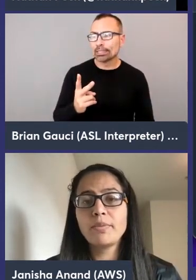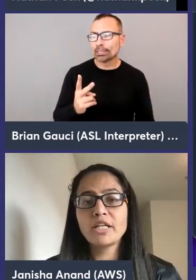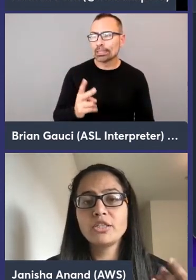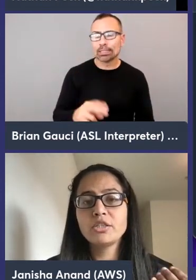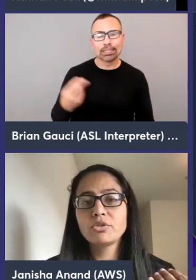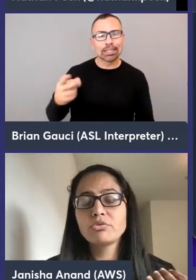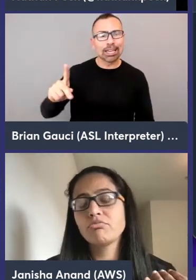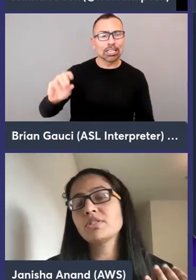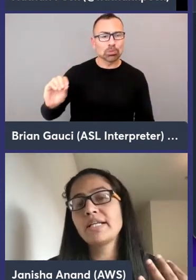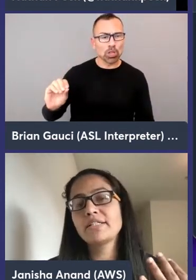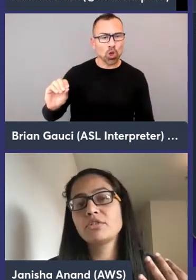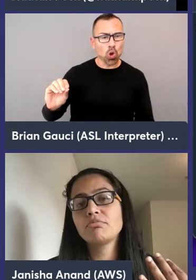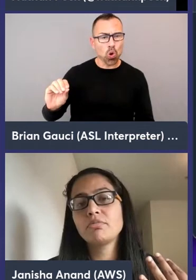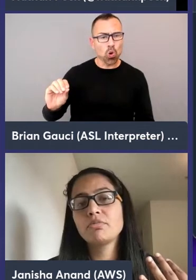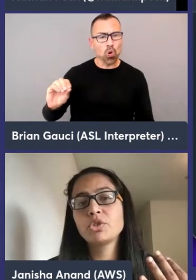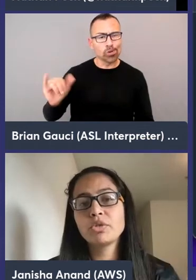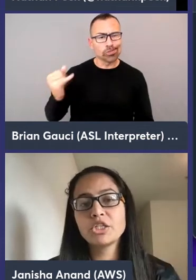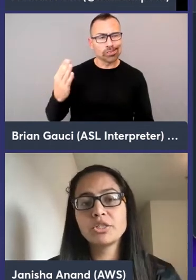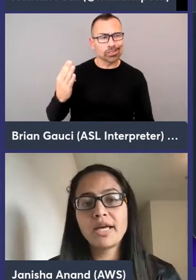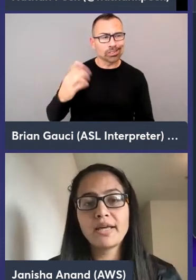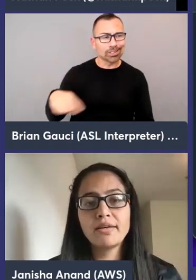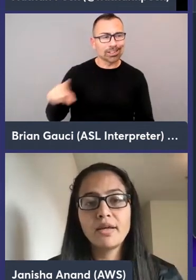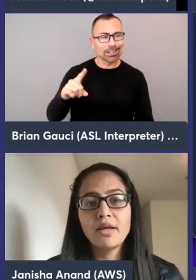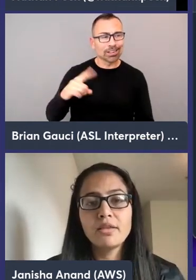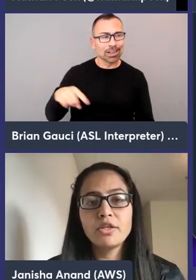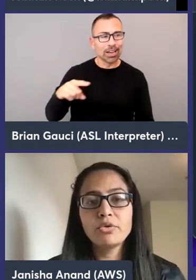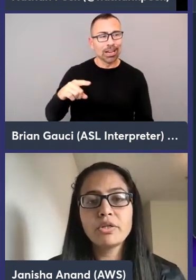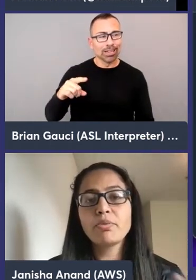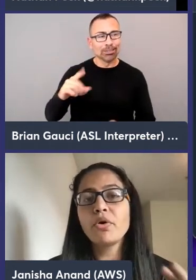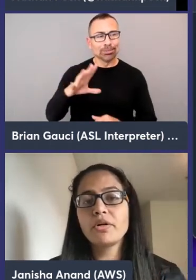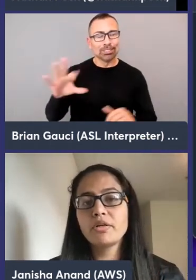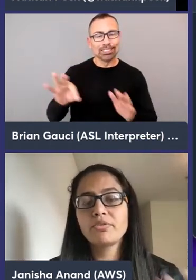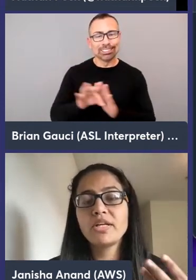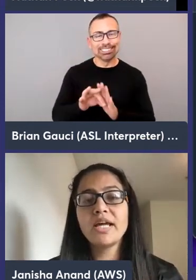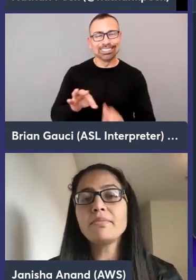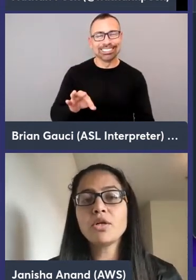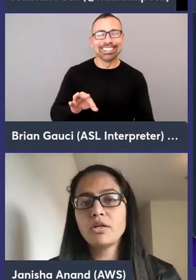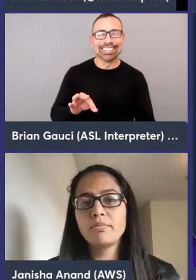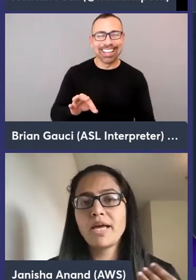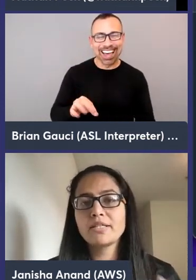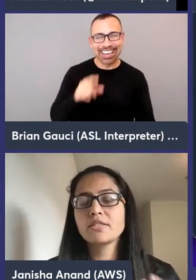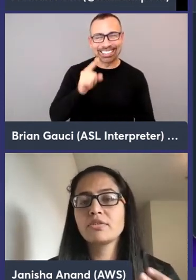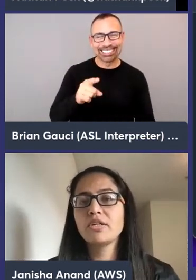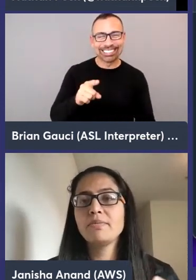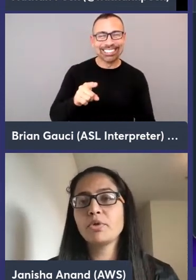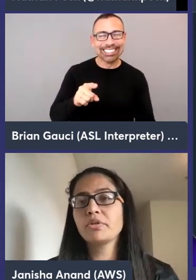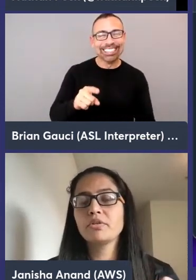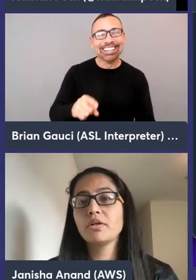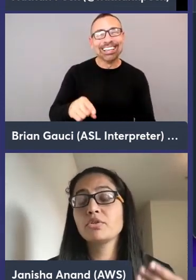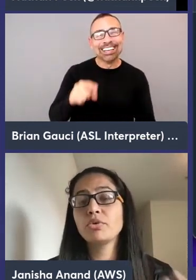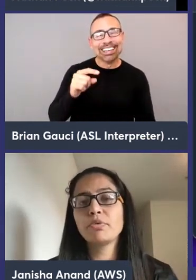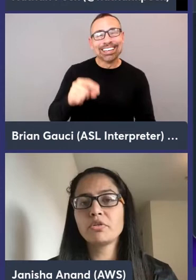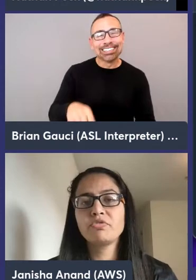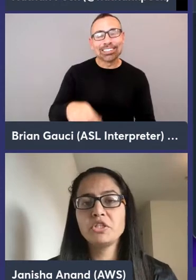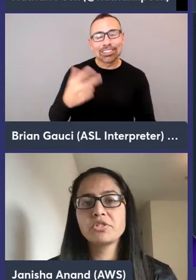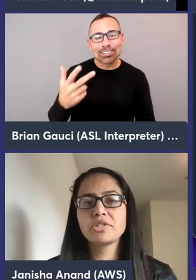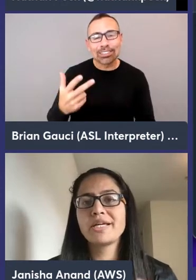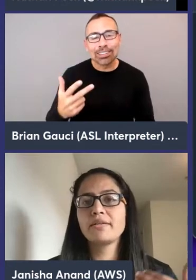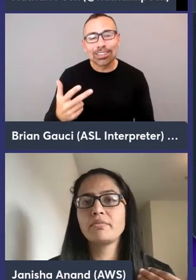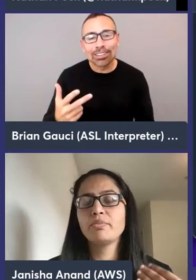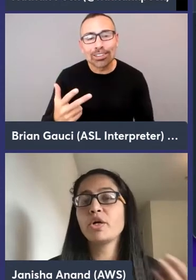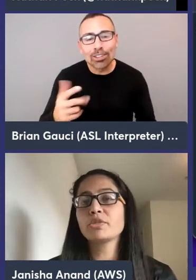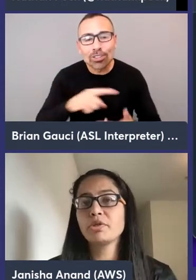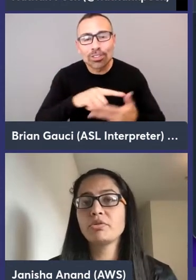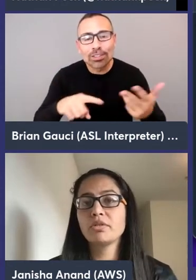HPO job actually selected duration and the Uribor 3M column as the two important features